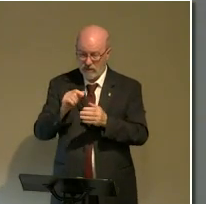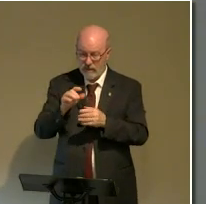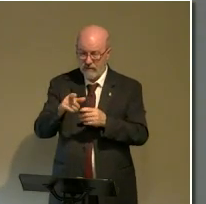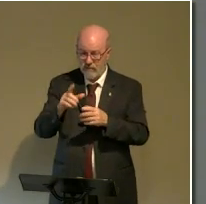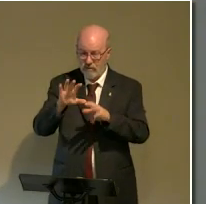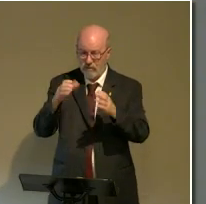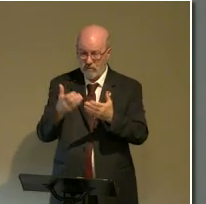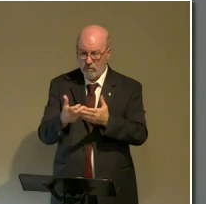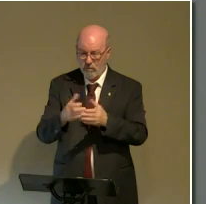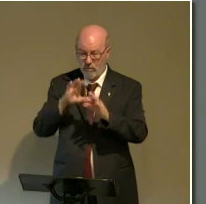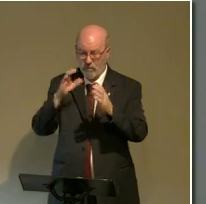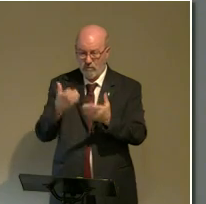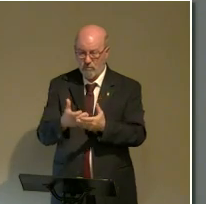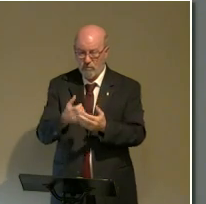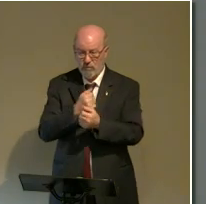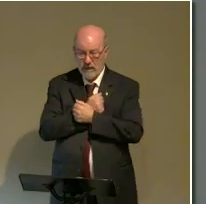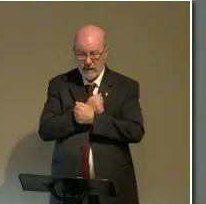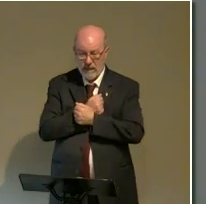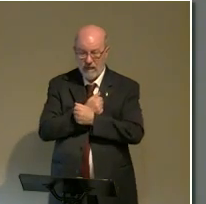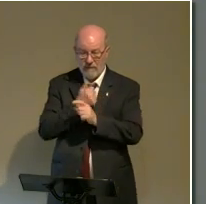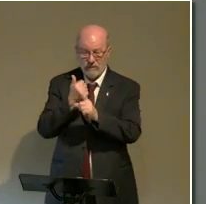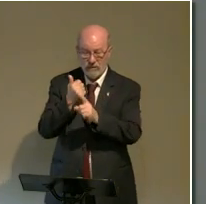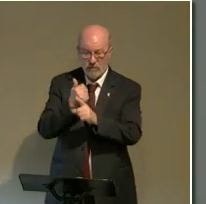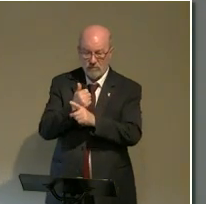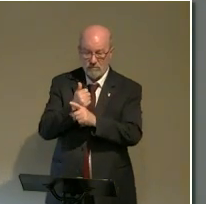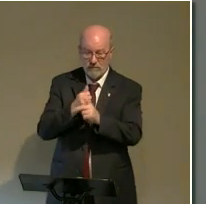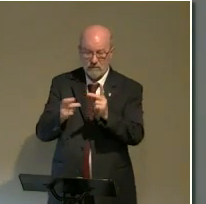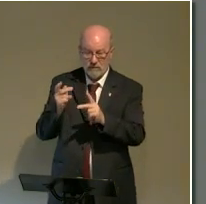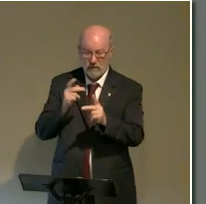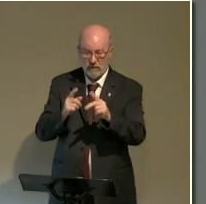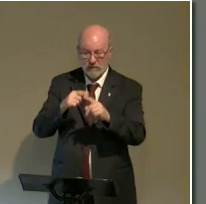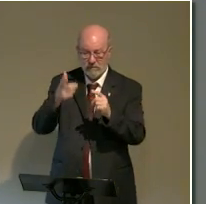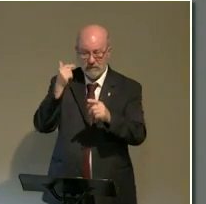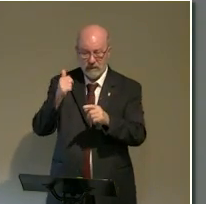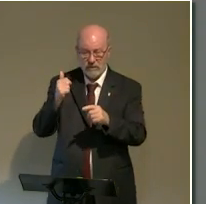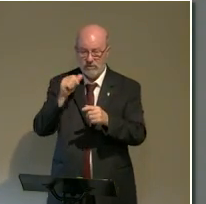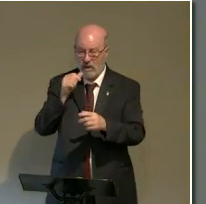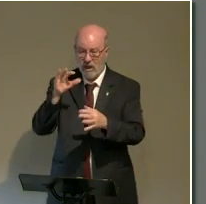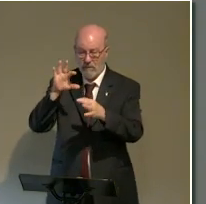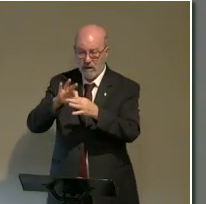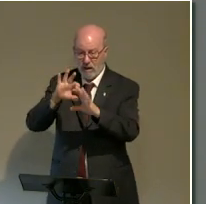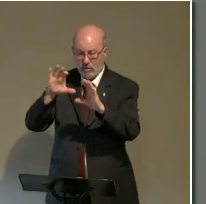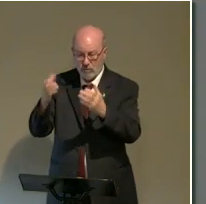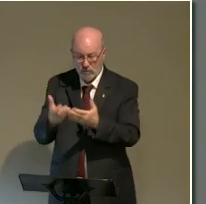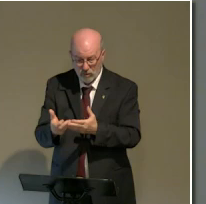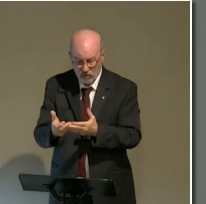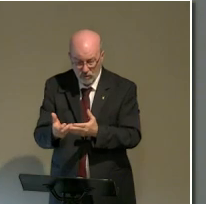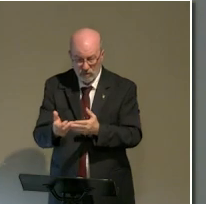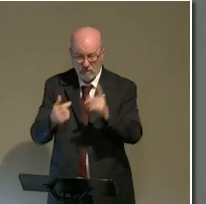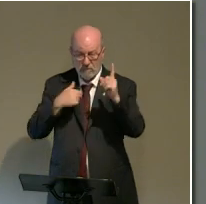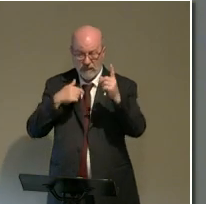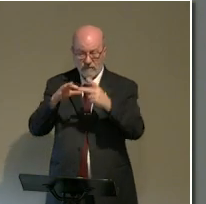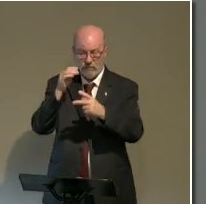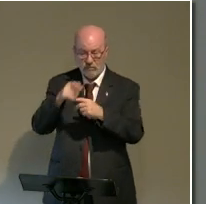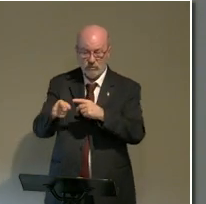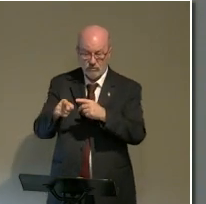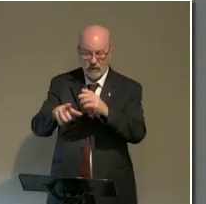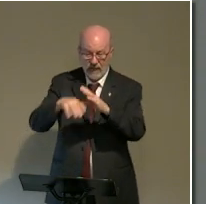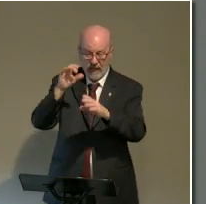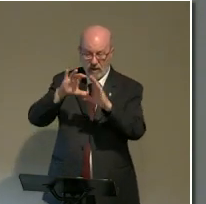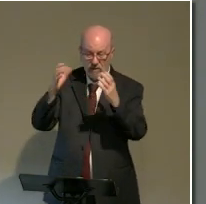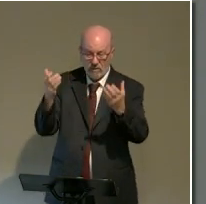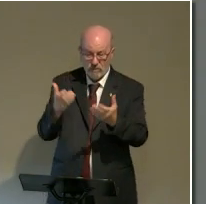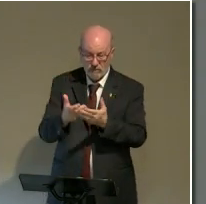were of the world would love his own. But because ye are not of the world, but I have chosen you out